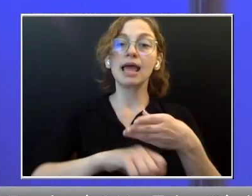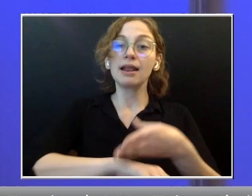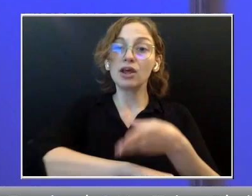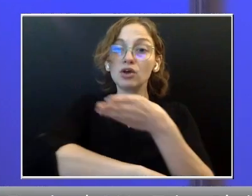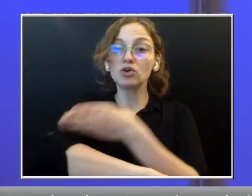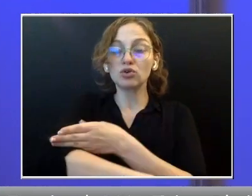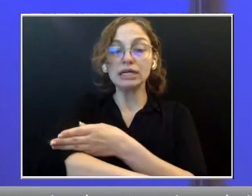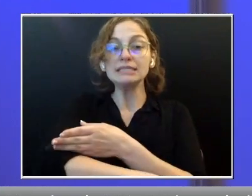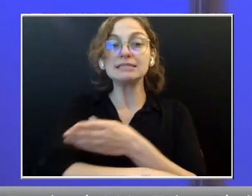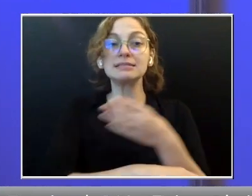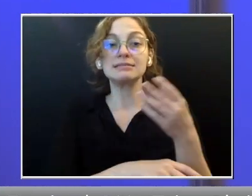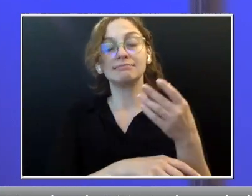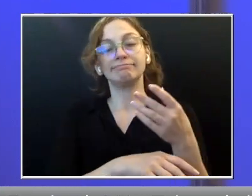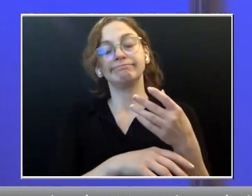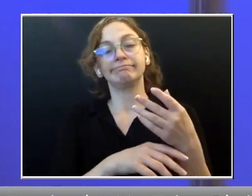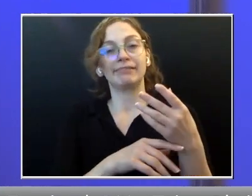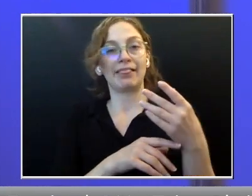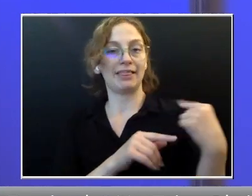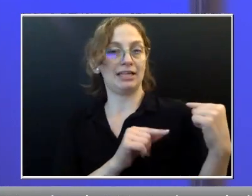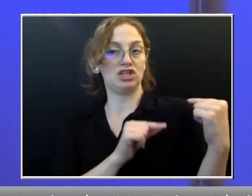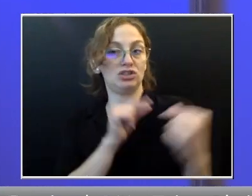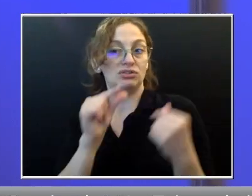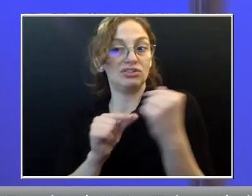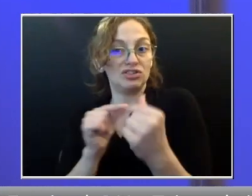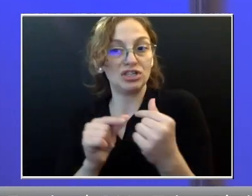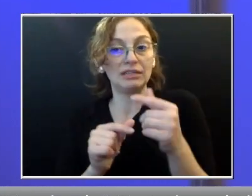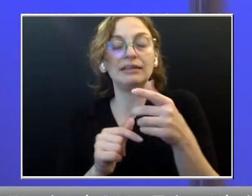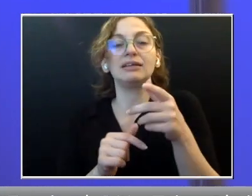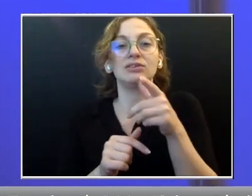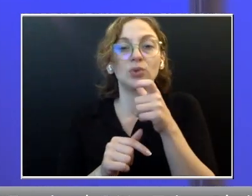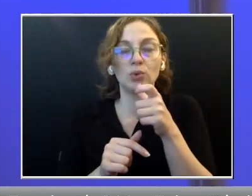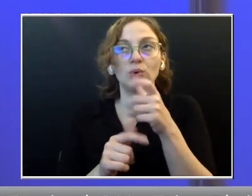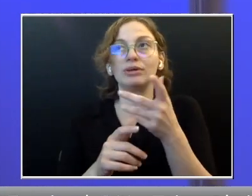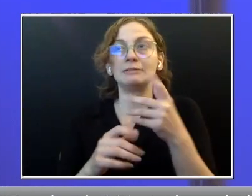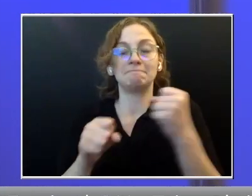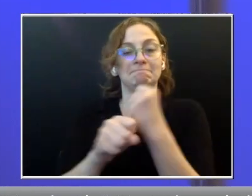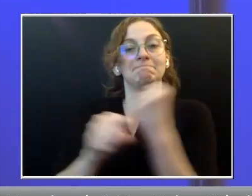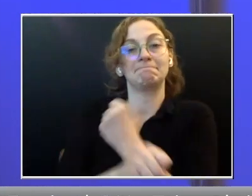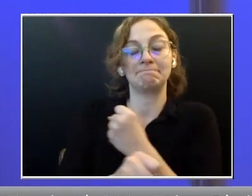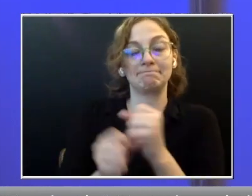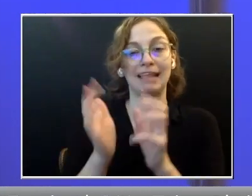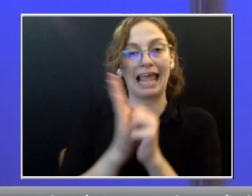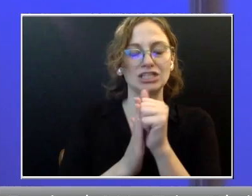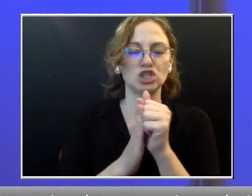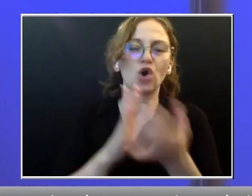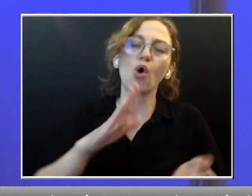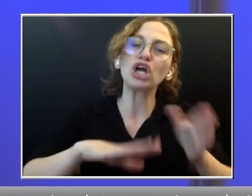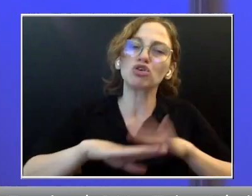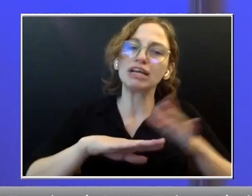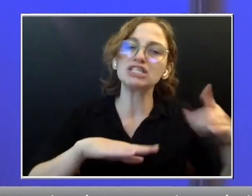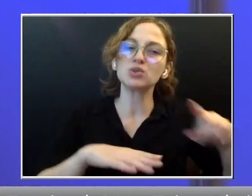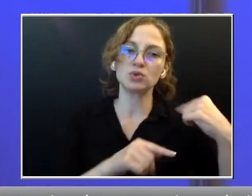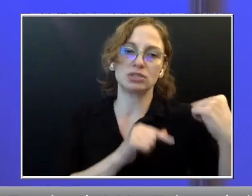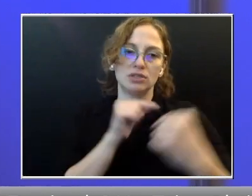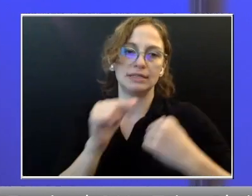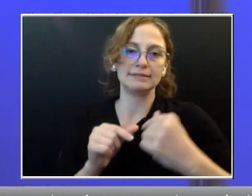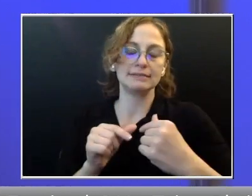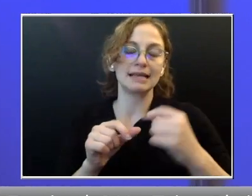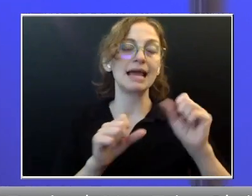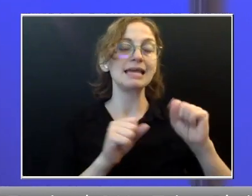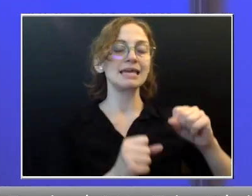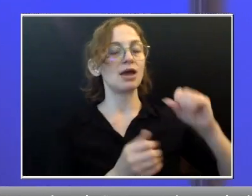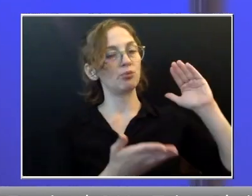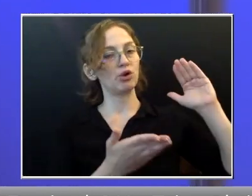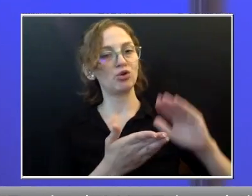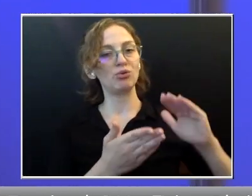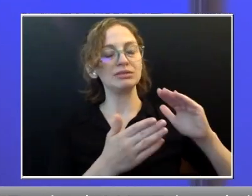genes that fight the development of cancer, and it can reduce the inflammatory components,